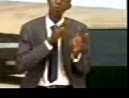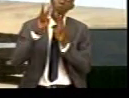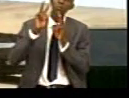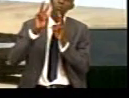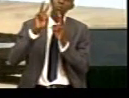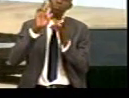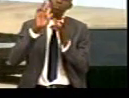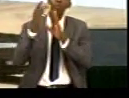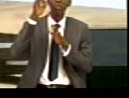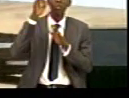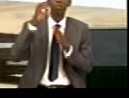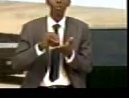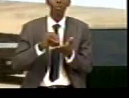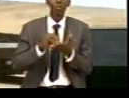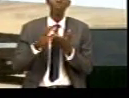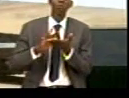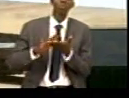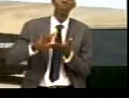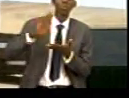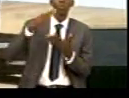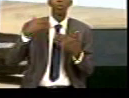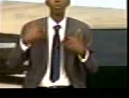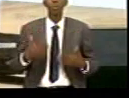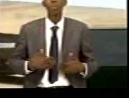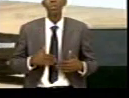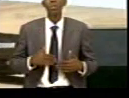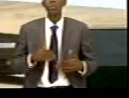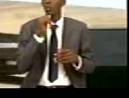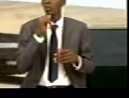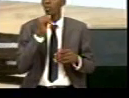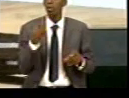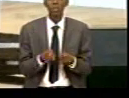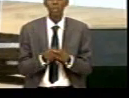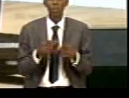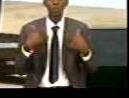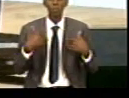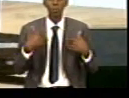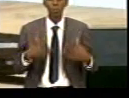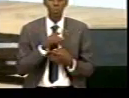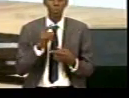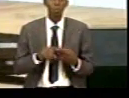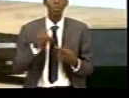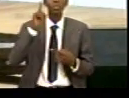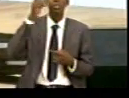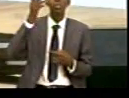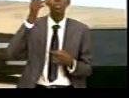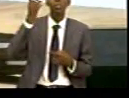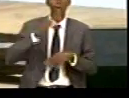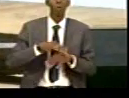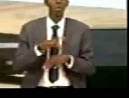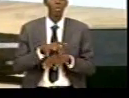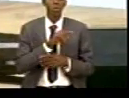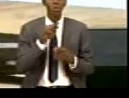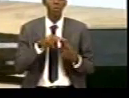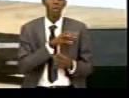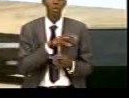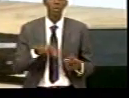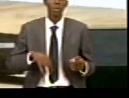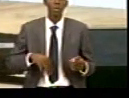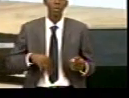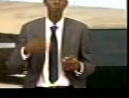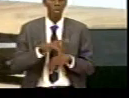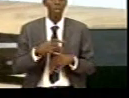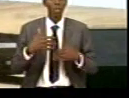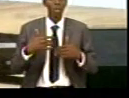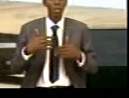body. Not his body when he was on earth. When he was on earth, he had a body that could be thirsty,